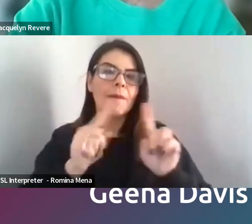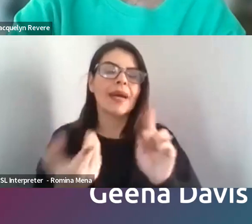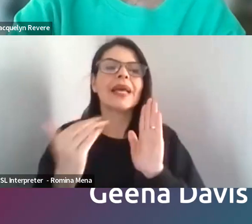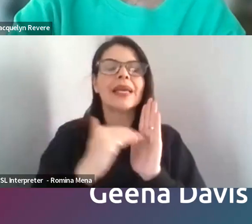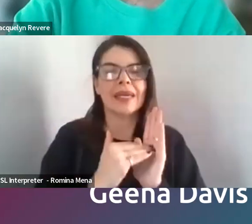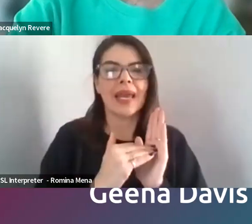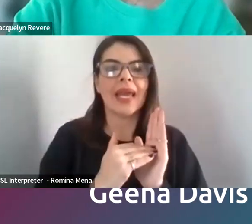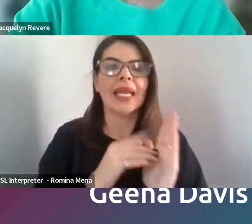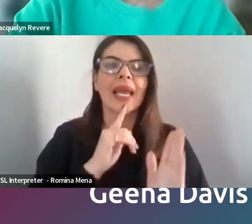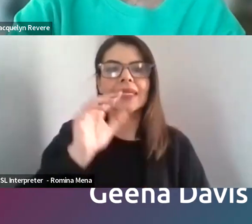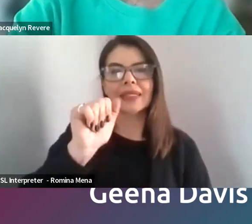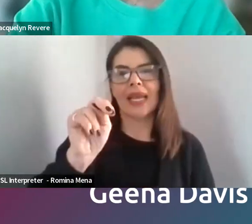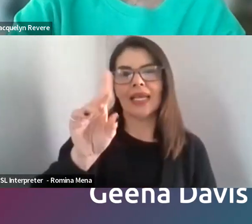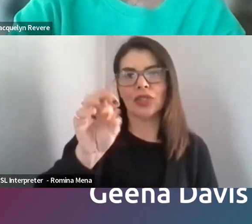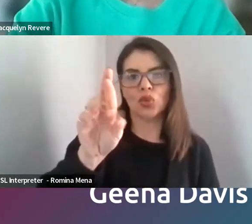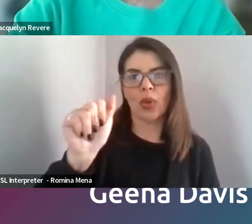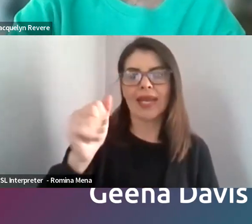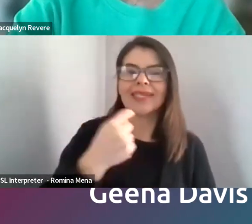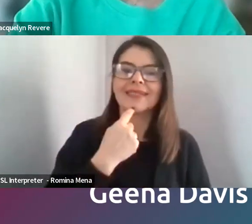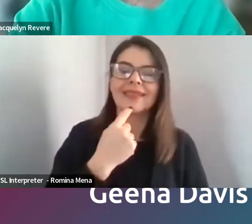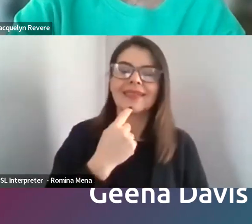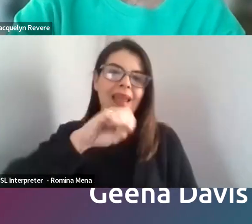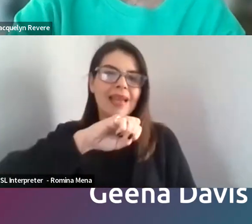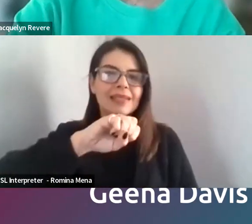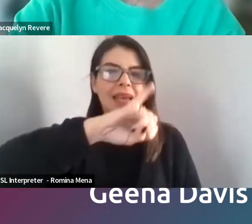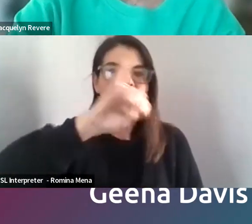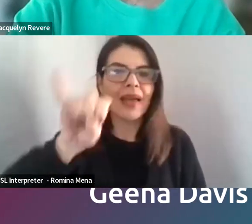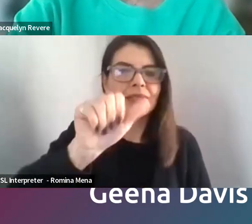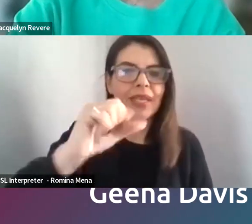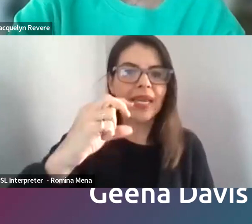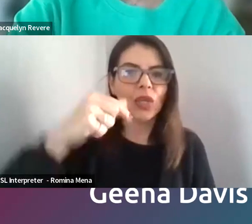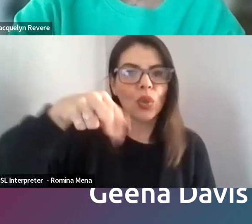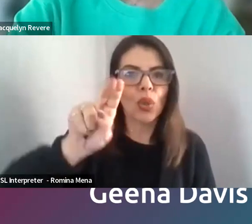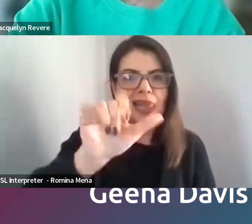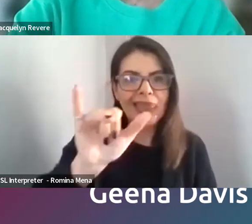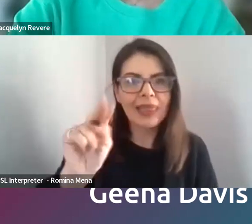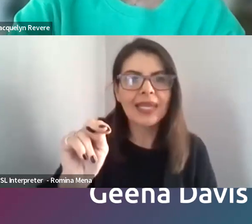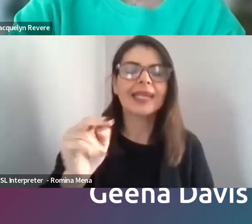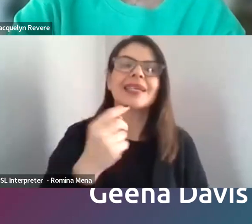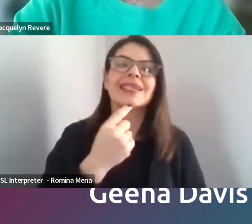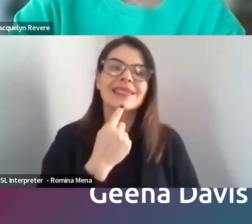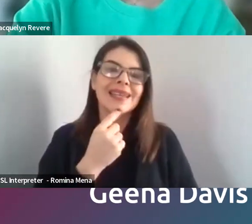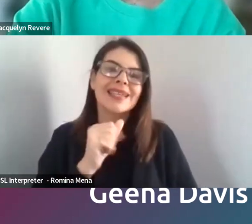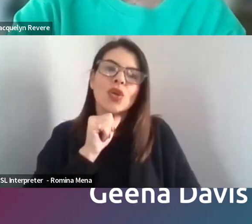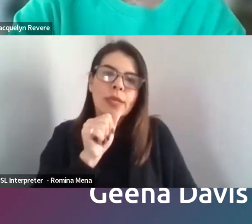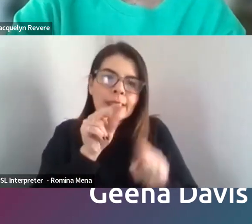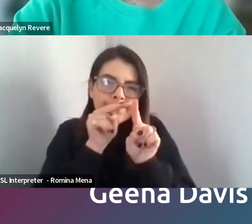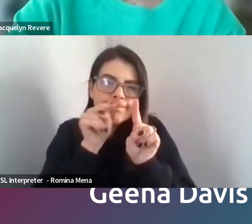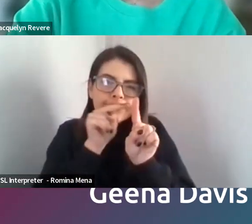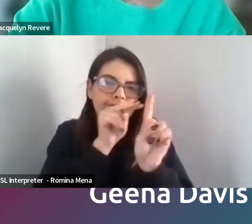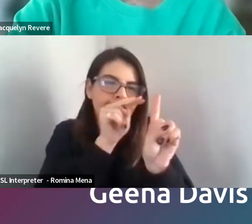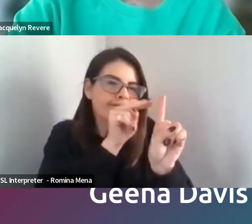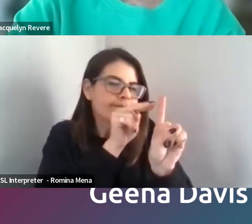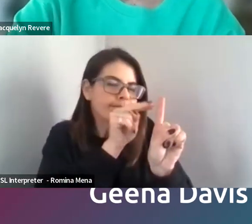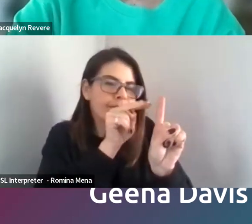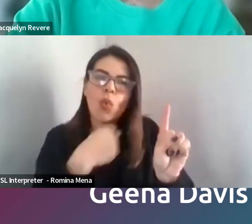you know, as Andraéa said, as Jacquelyn said, even as Robin pointed out, it's a very narrow viewpoint. We're not